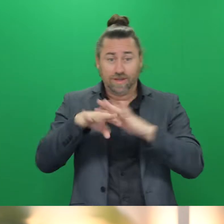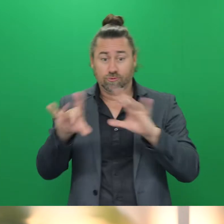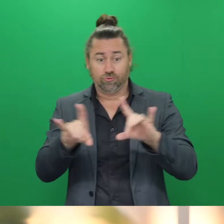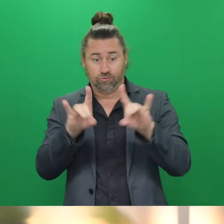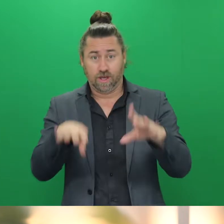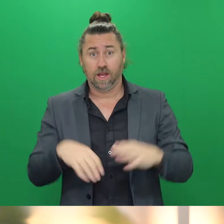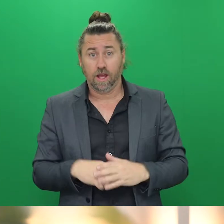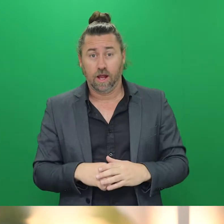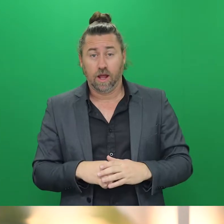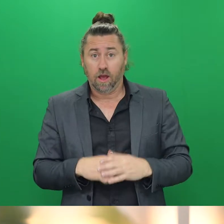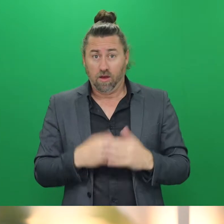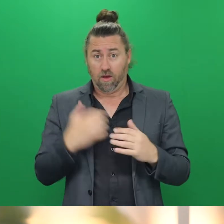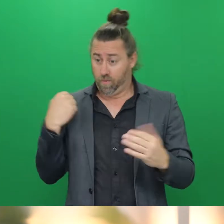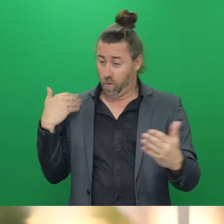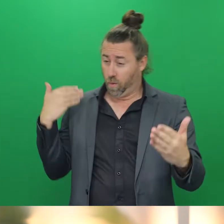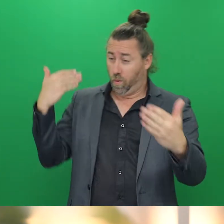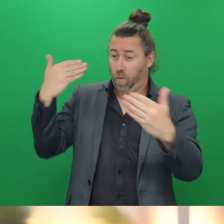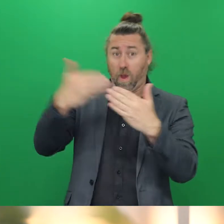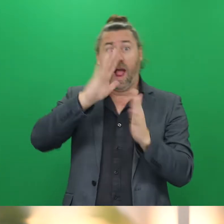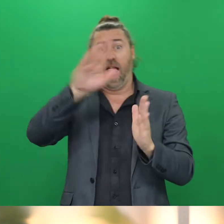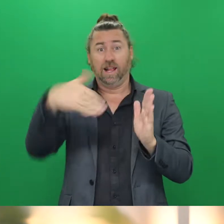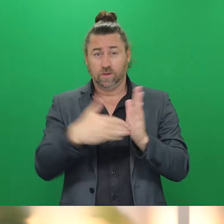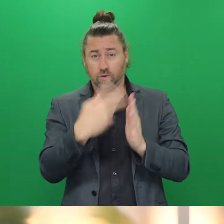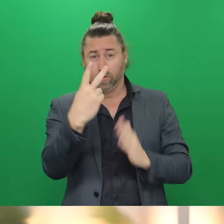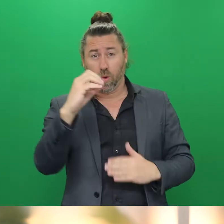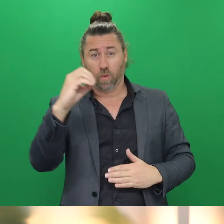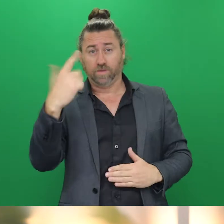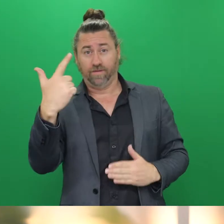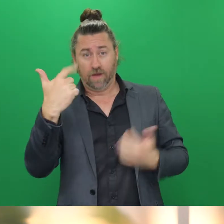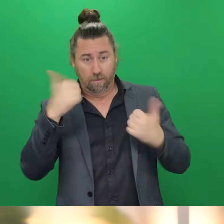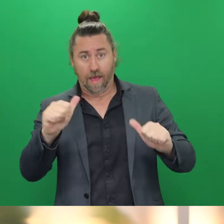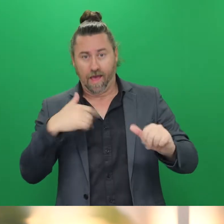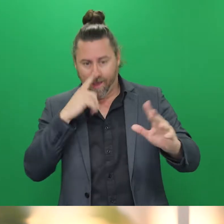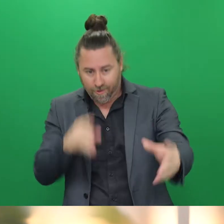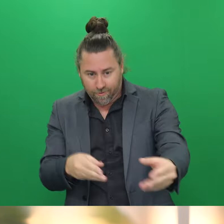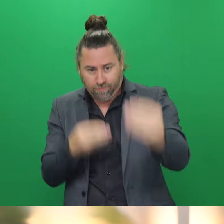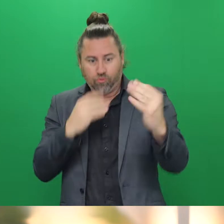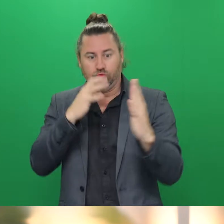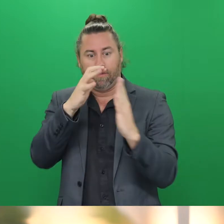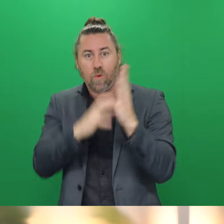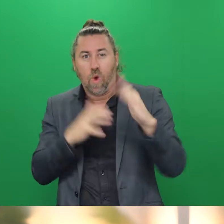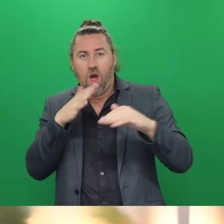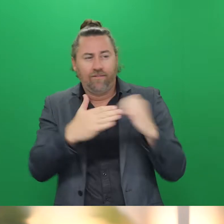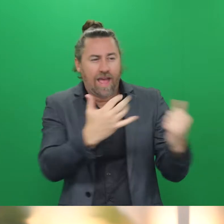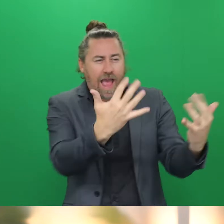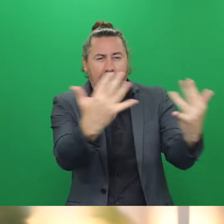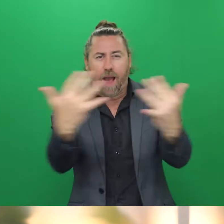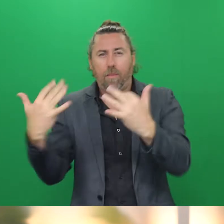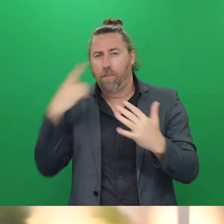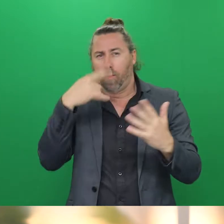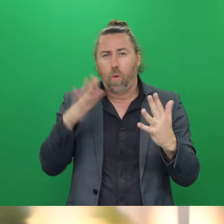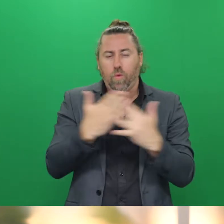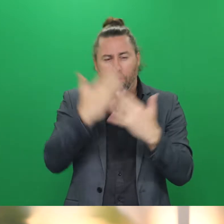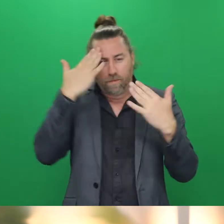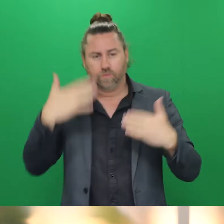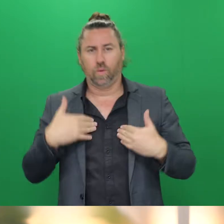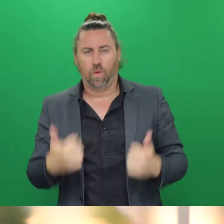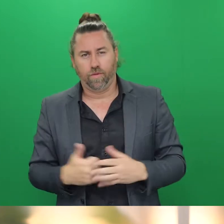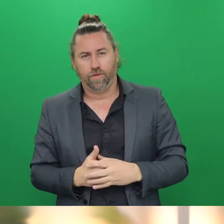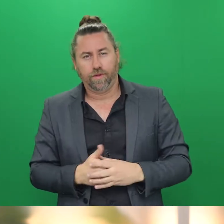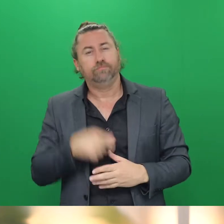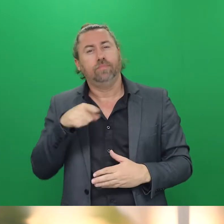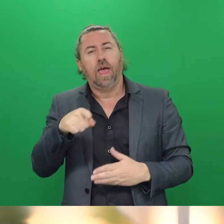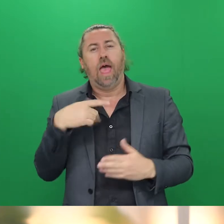since 2007 that national mental health prevalence rates have been available. The study used a structured